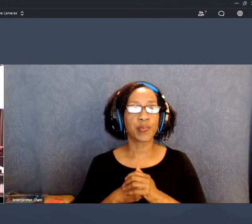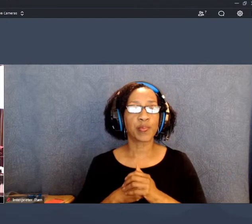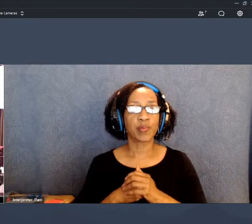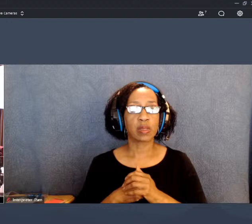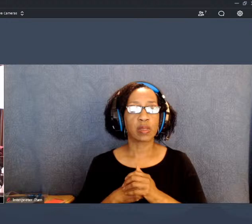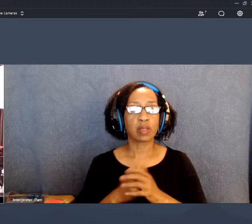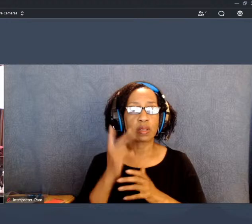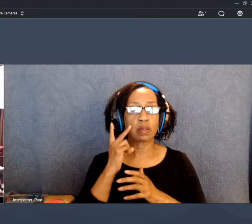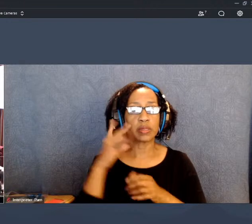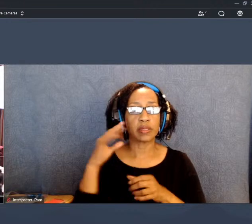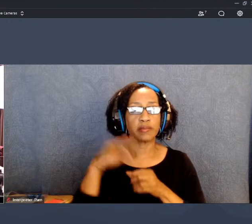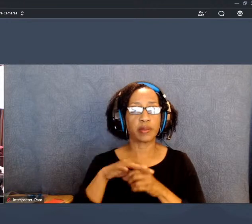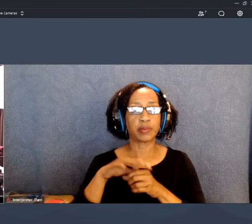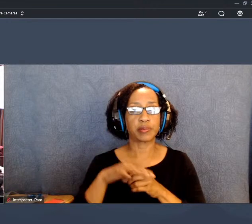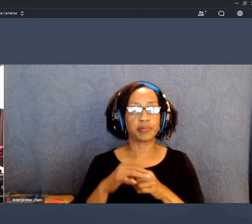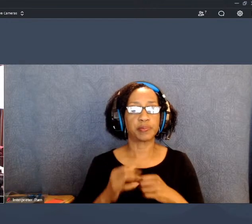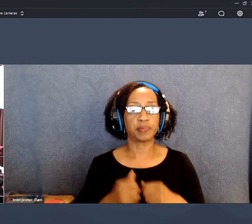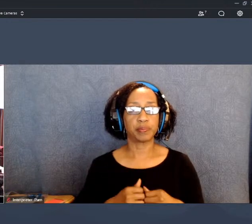votes.